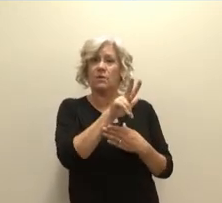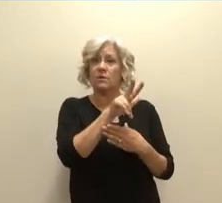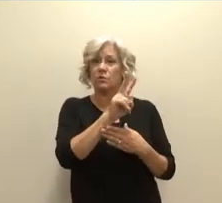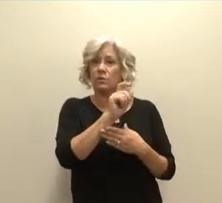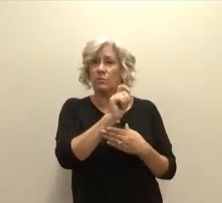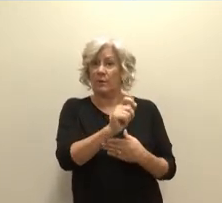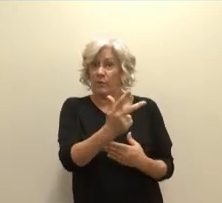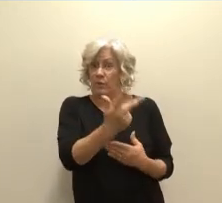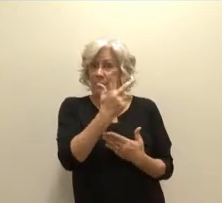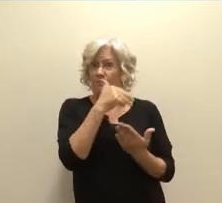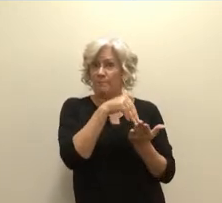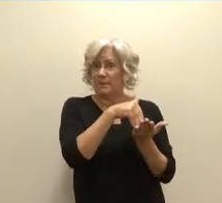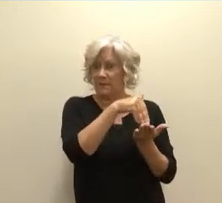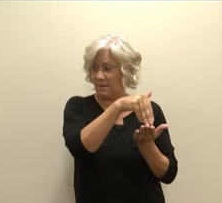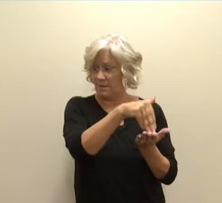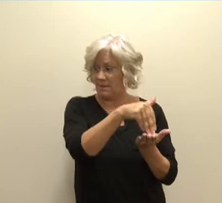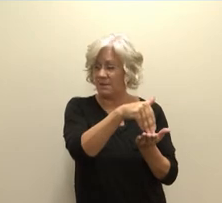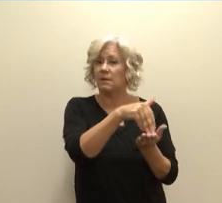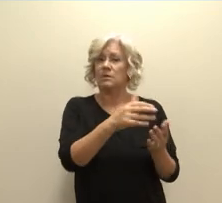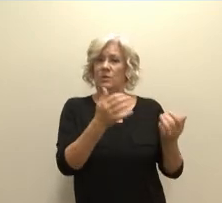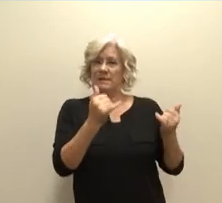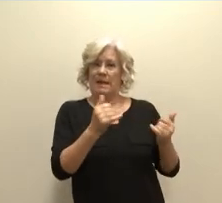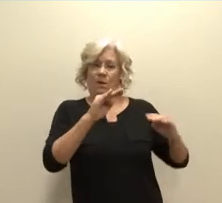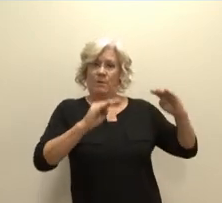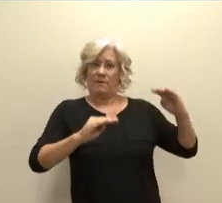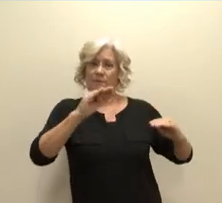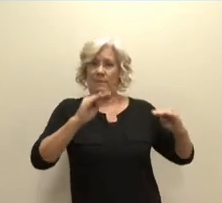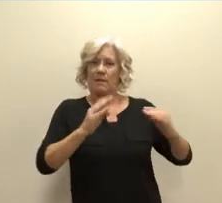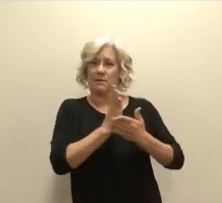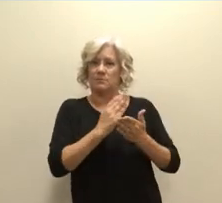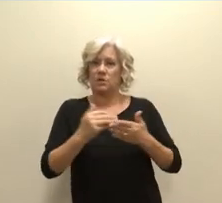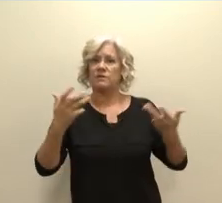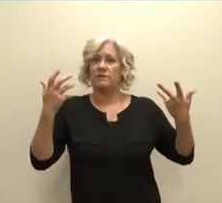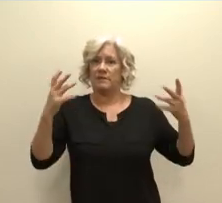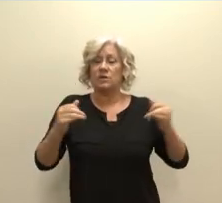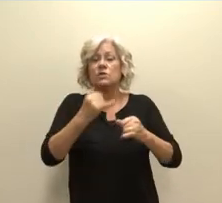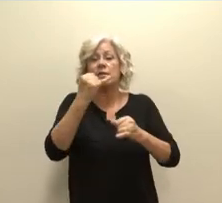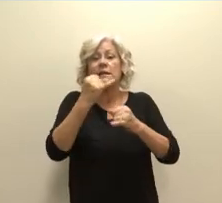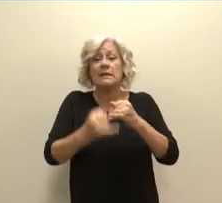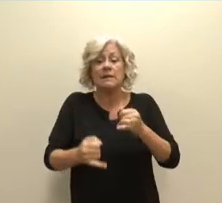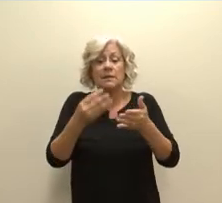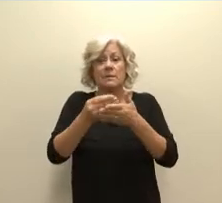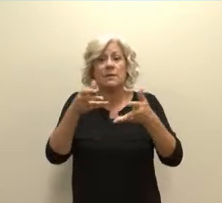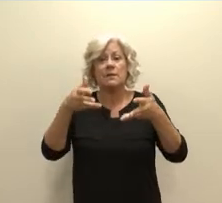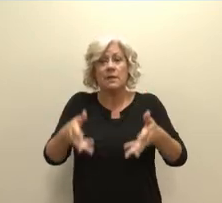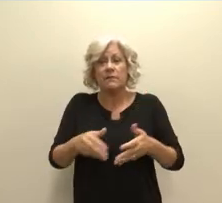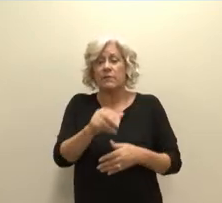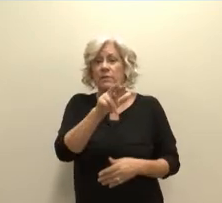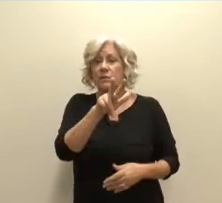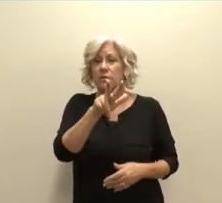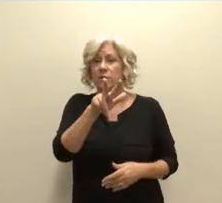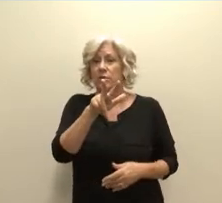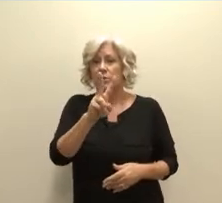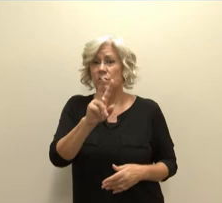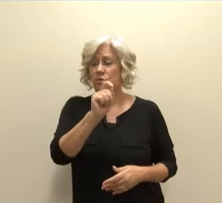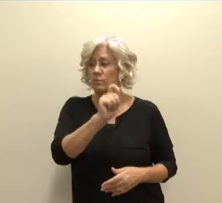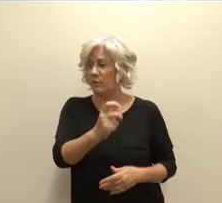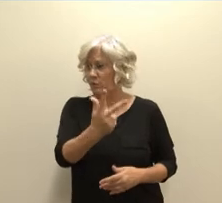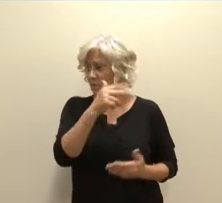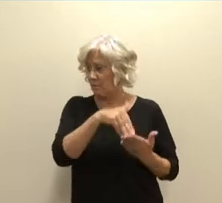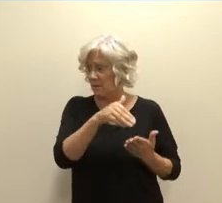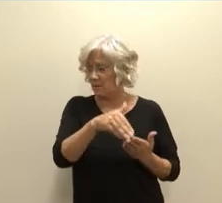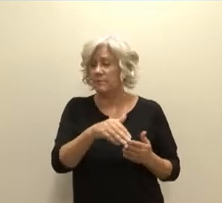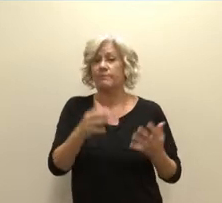so we're at this point, we have a balanced budget, so ending fund balance of $42.3 million. Child nutrition